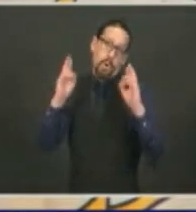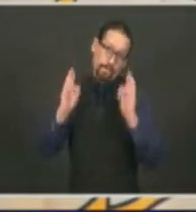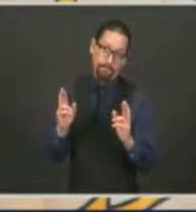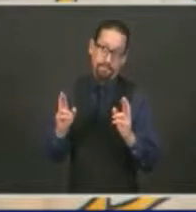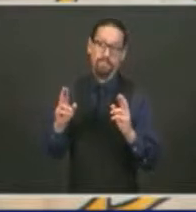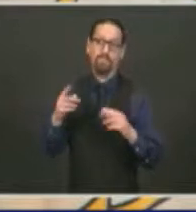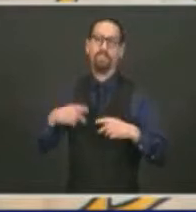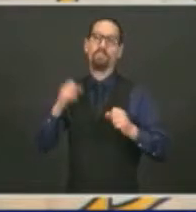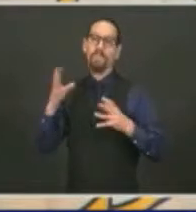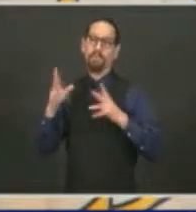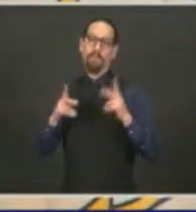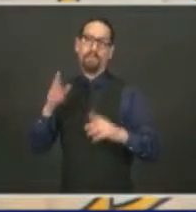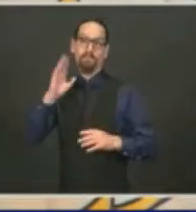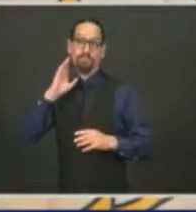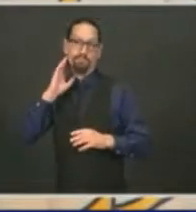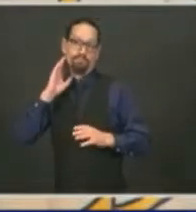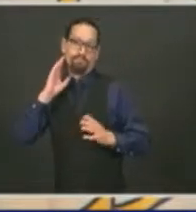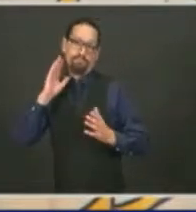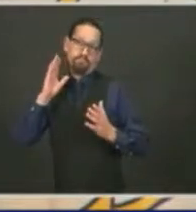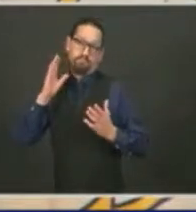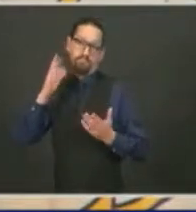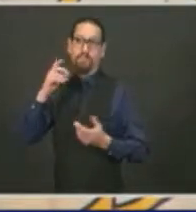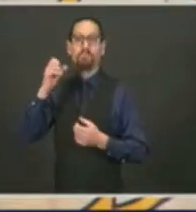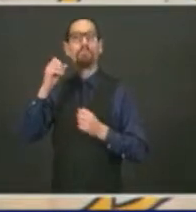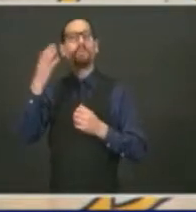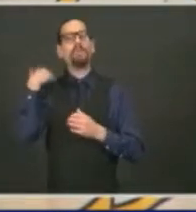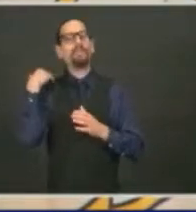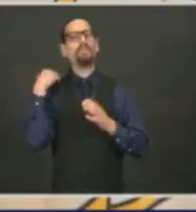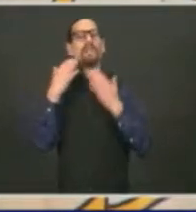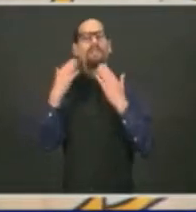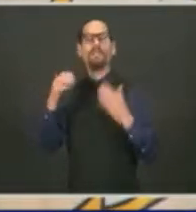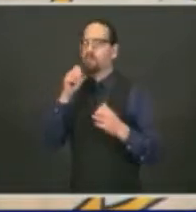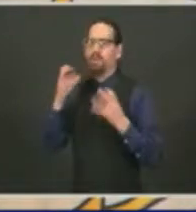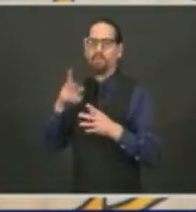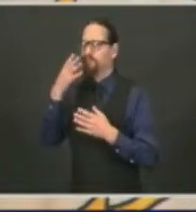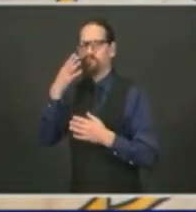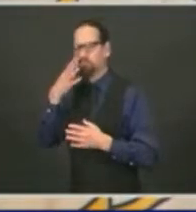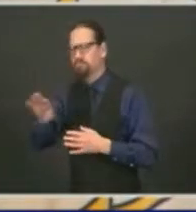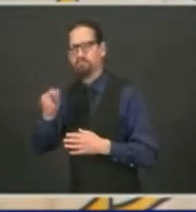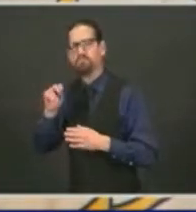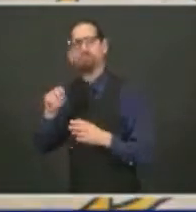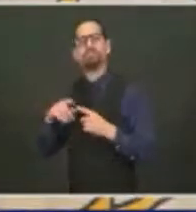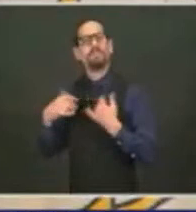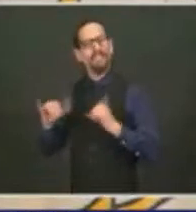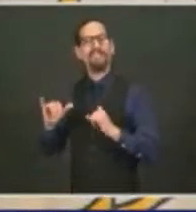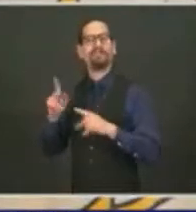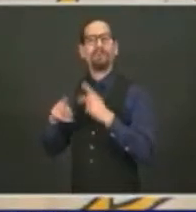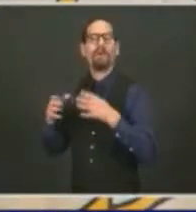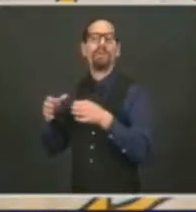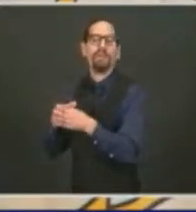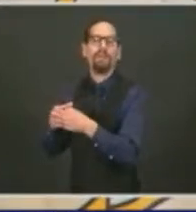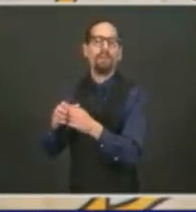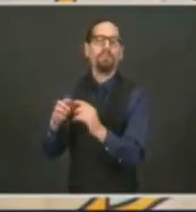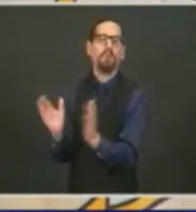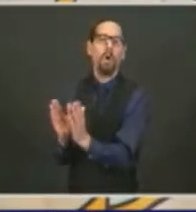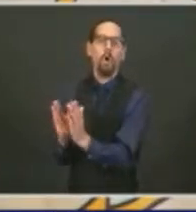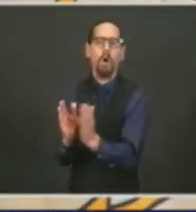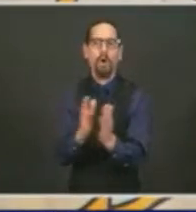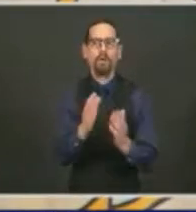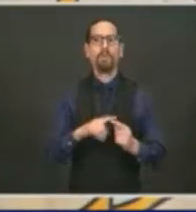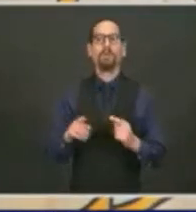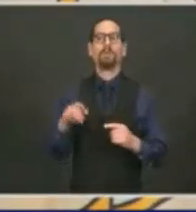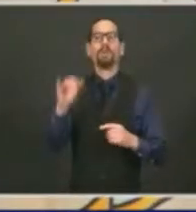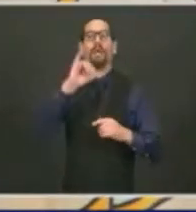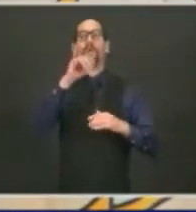A lot of people did keep it to their home, or I knew a lot of people that had the Thanksgiving dinner in their garage with the garage